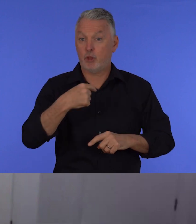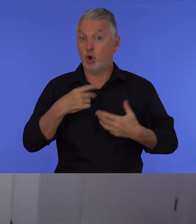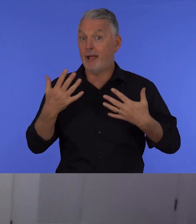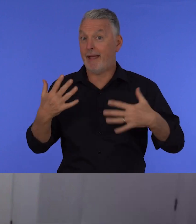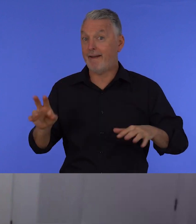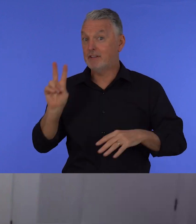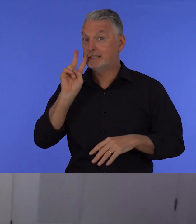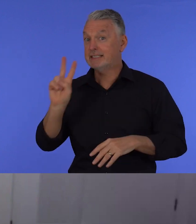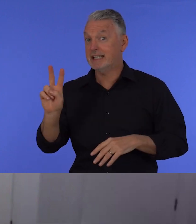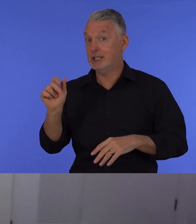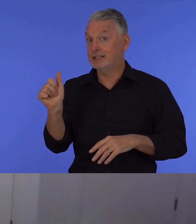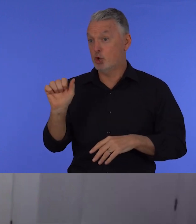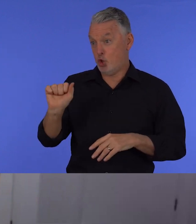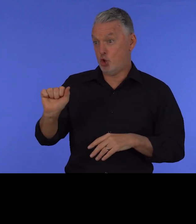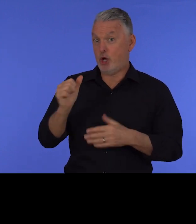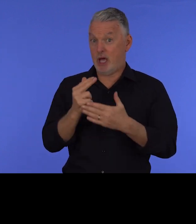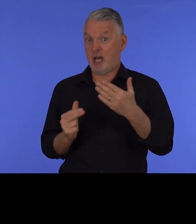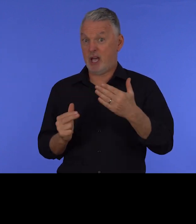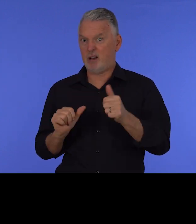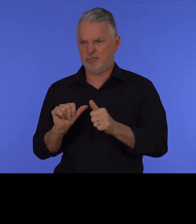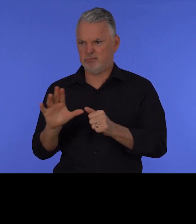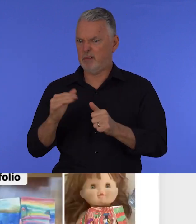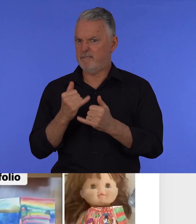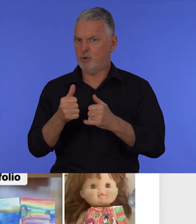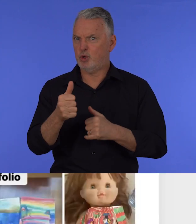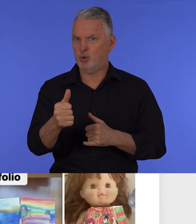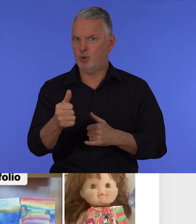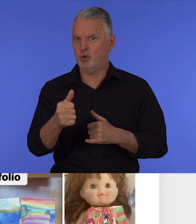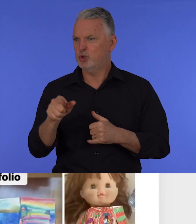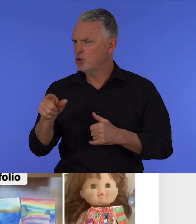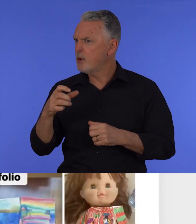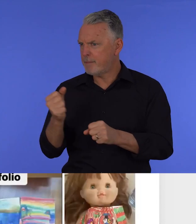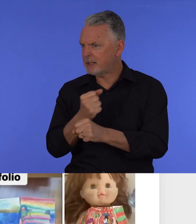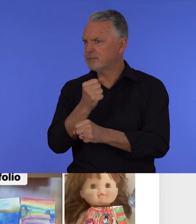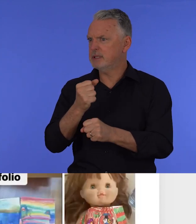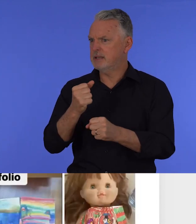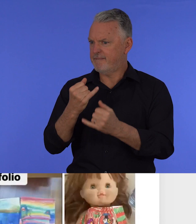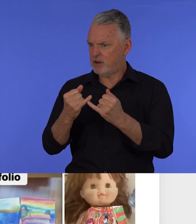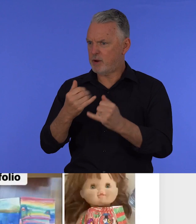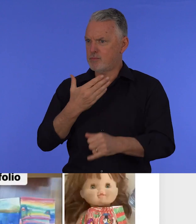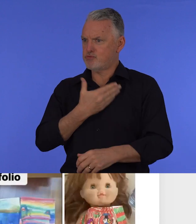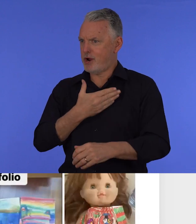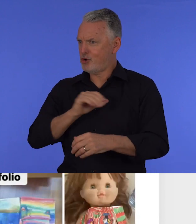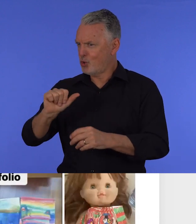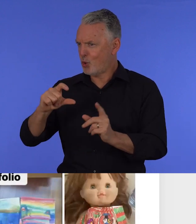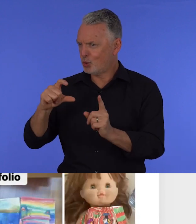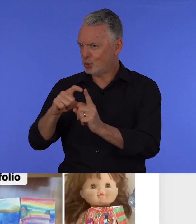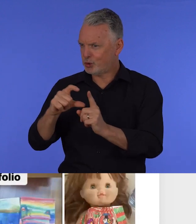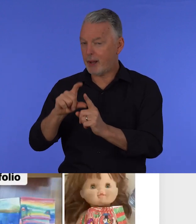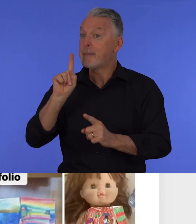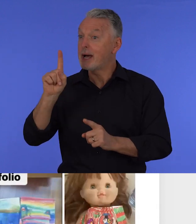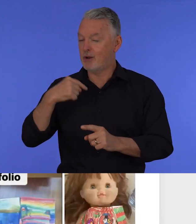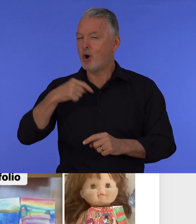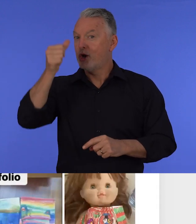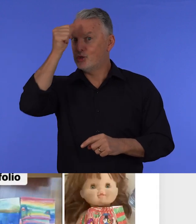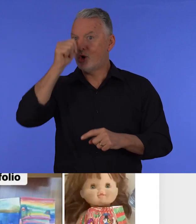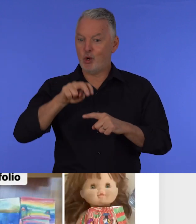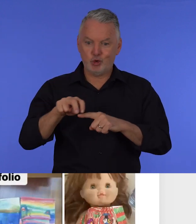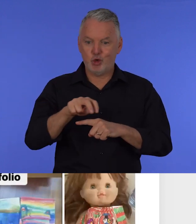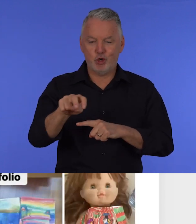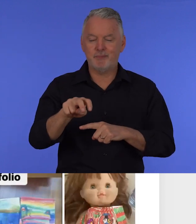other families to navigate this journey. I've actually seen some of Ariana's art, and she is very talented. You must be